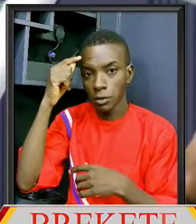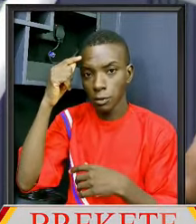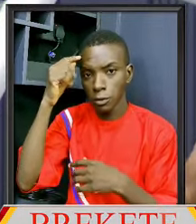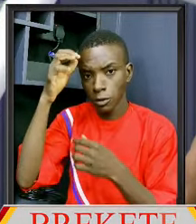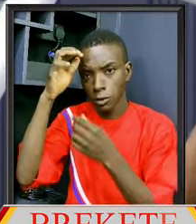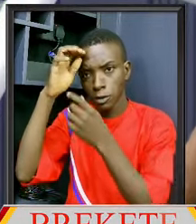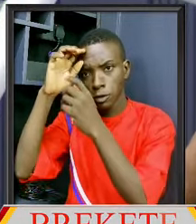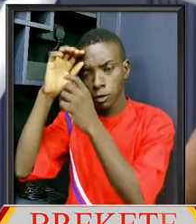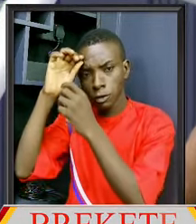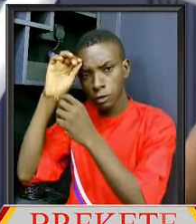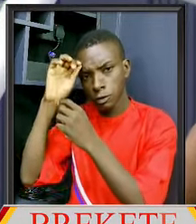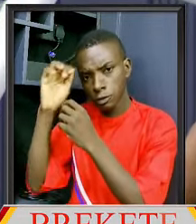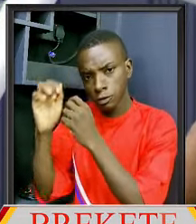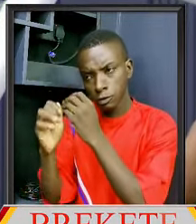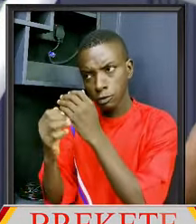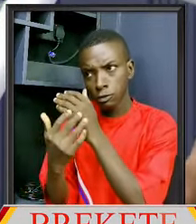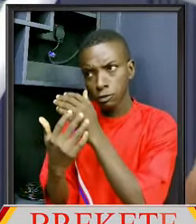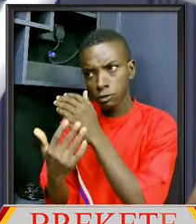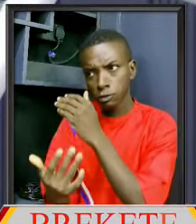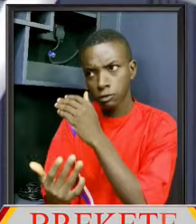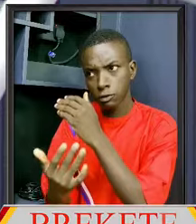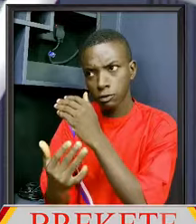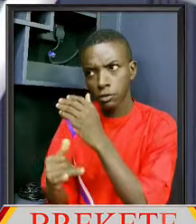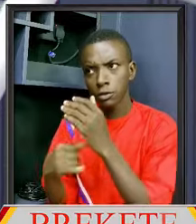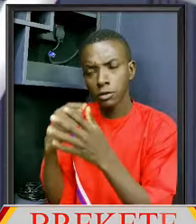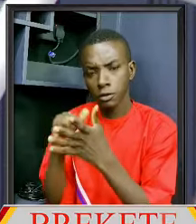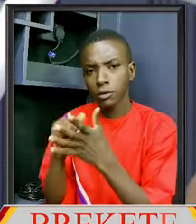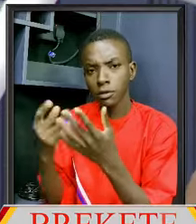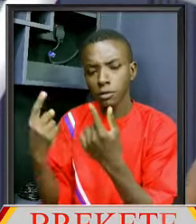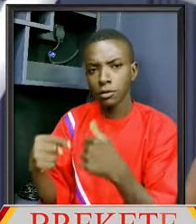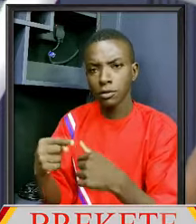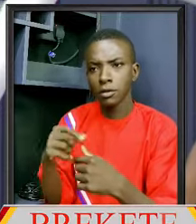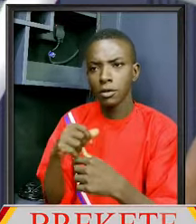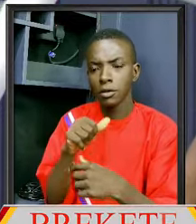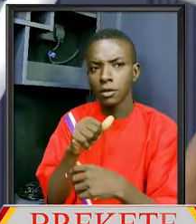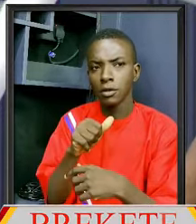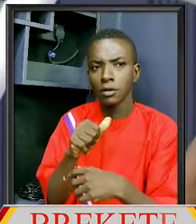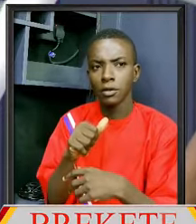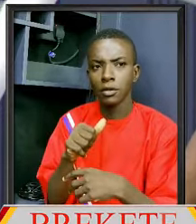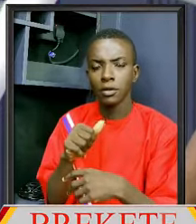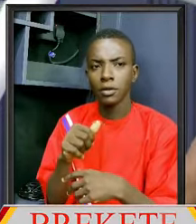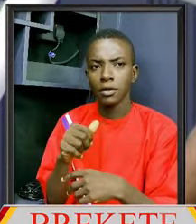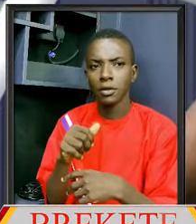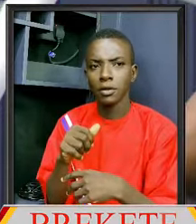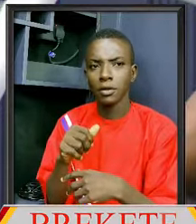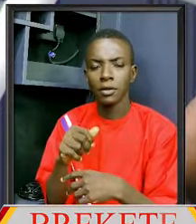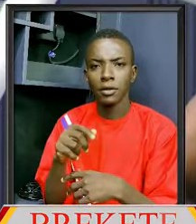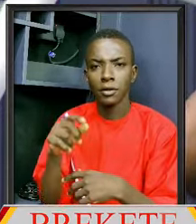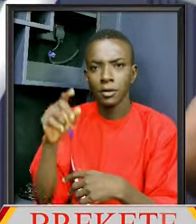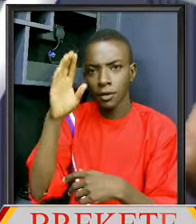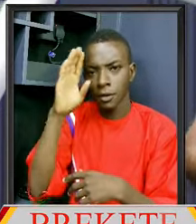won't collect the blood. Now that they're saying they come. The contact is a kissy. Well, I